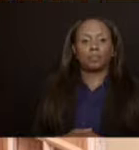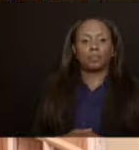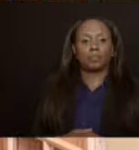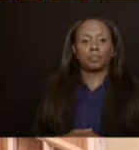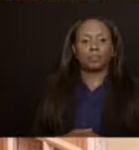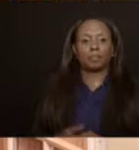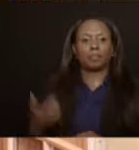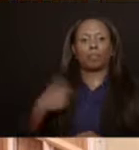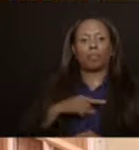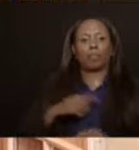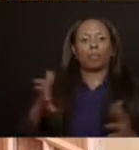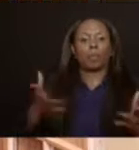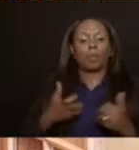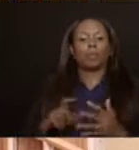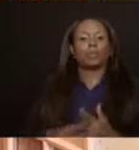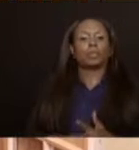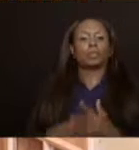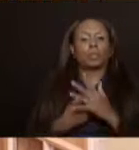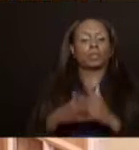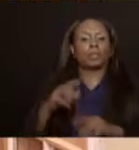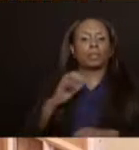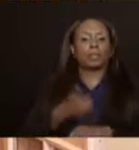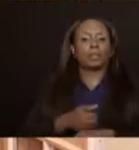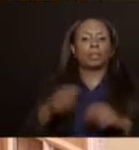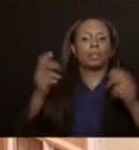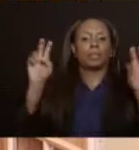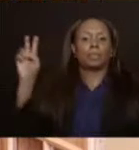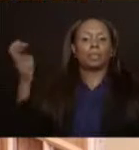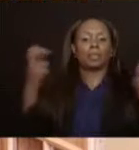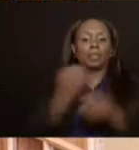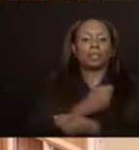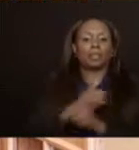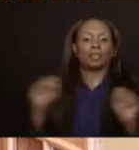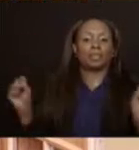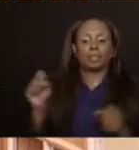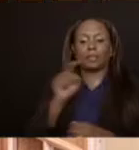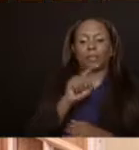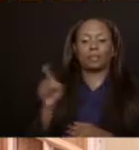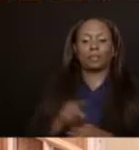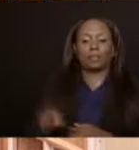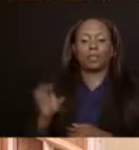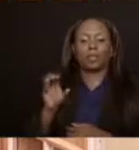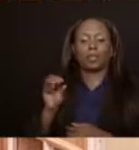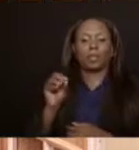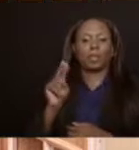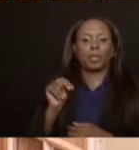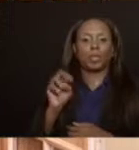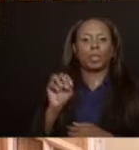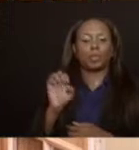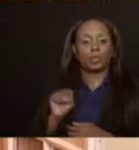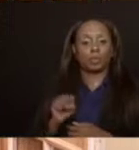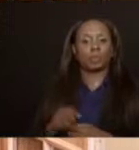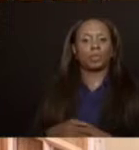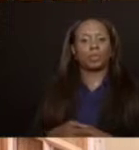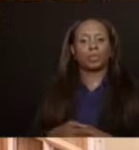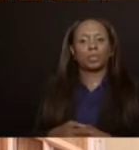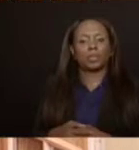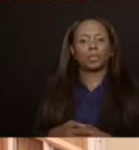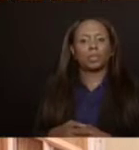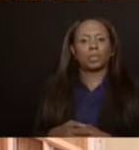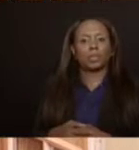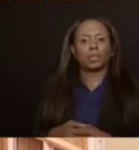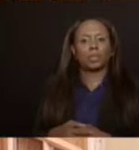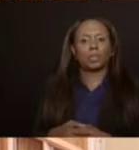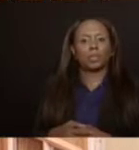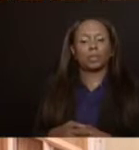safe zones. And what do we mean by safe zones? That we need to be able to have places where persons are